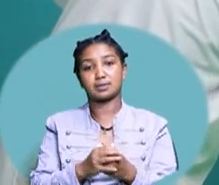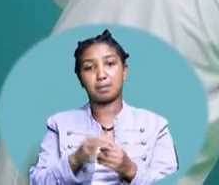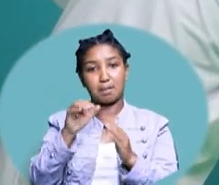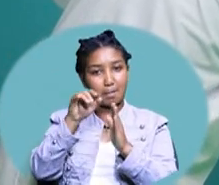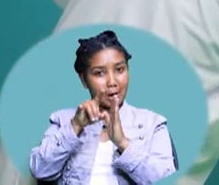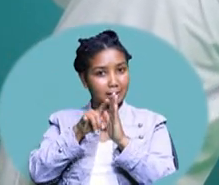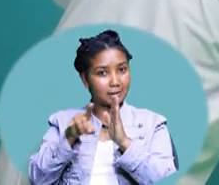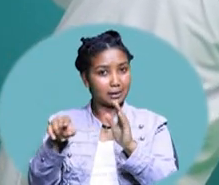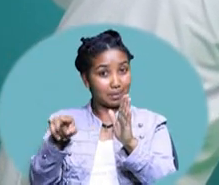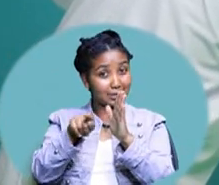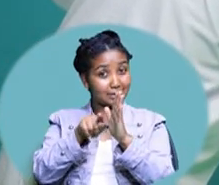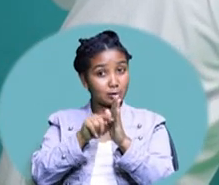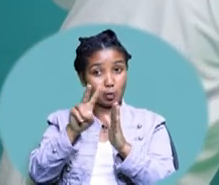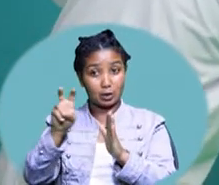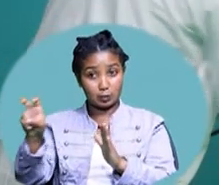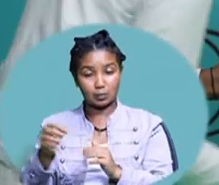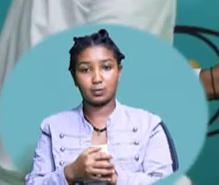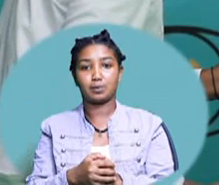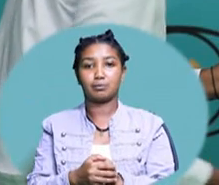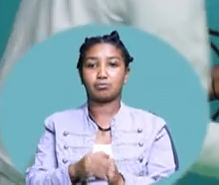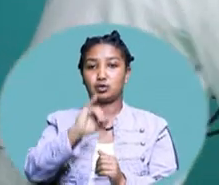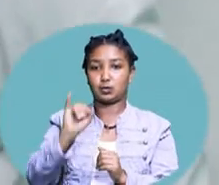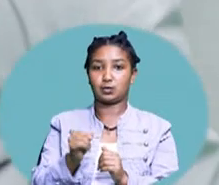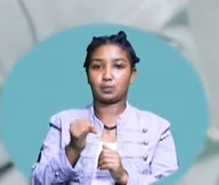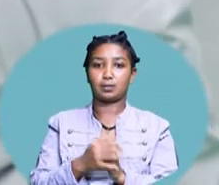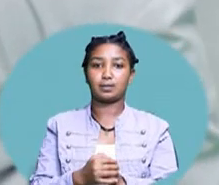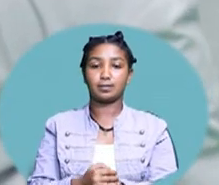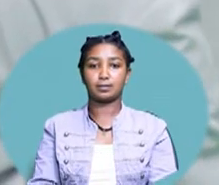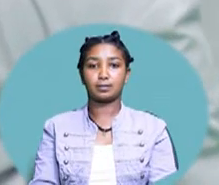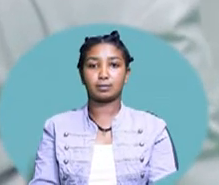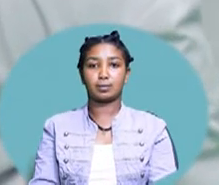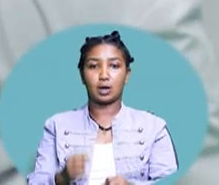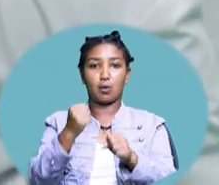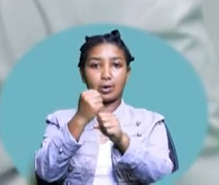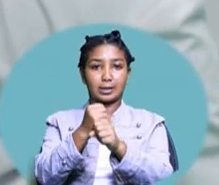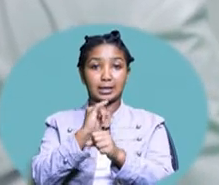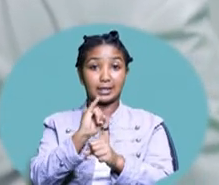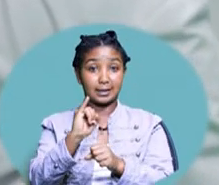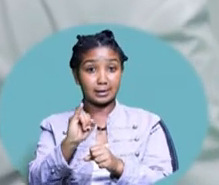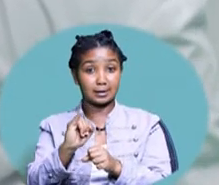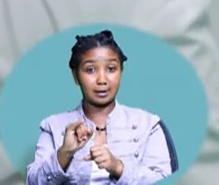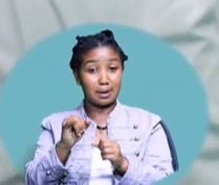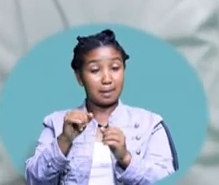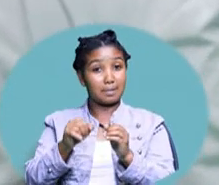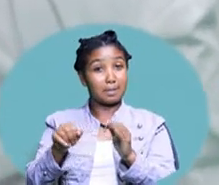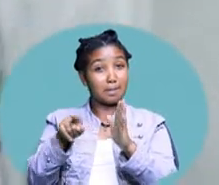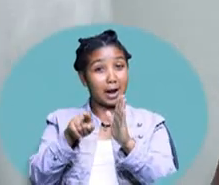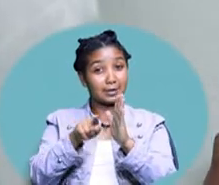minus 24 plus 0. And this gives us minus 22 joule.